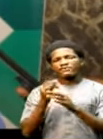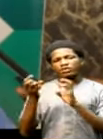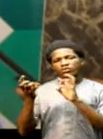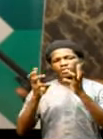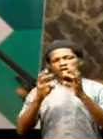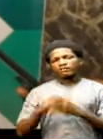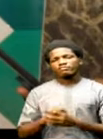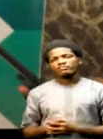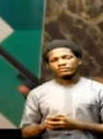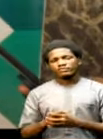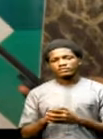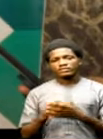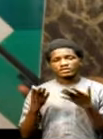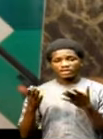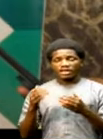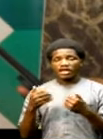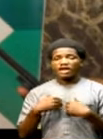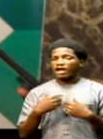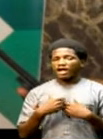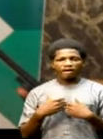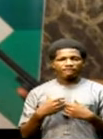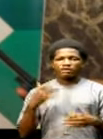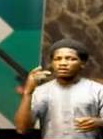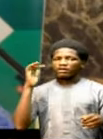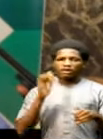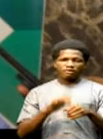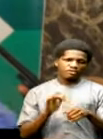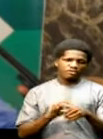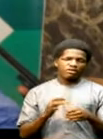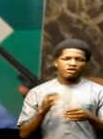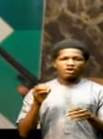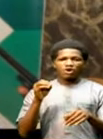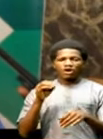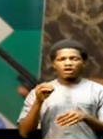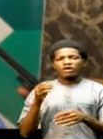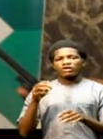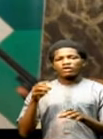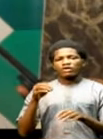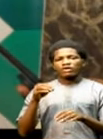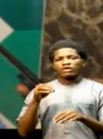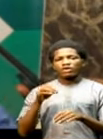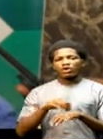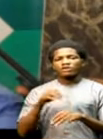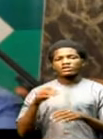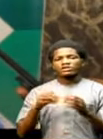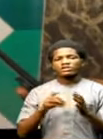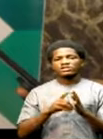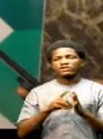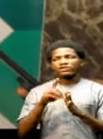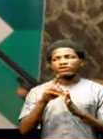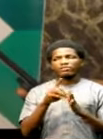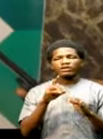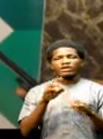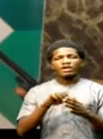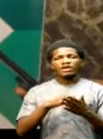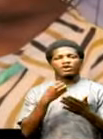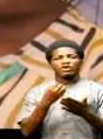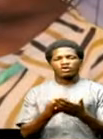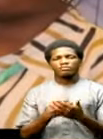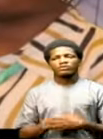own adverse consequences and impact, you know, on developing economies, least developed economies, and vulnerable groups of